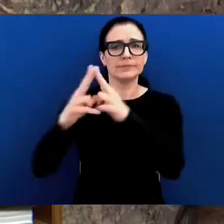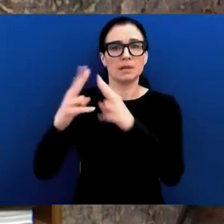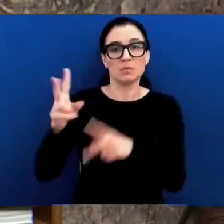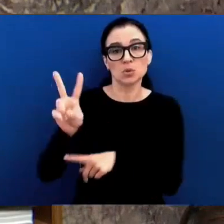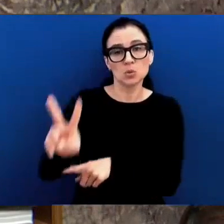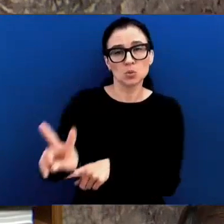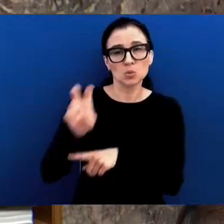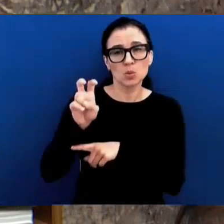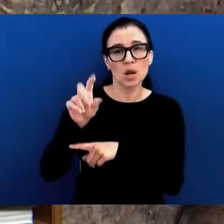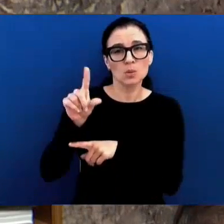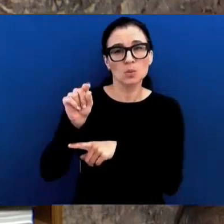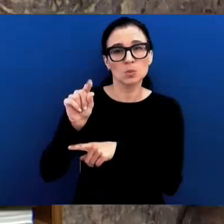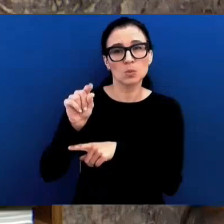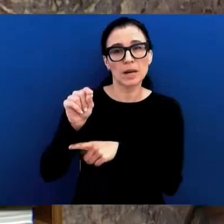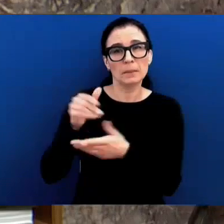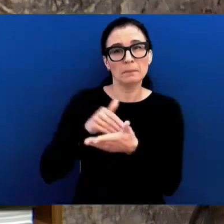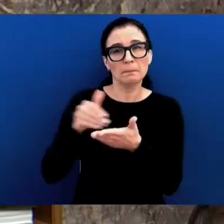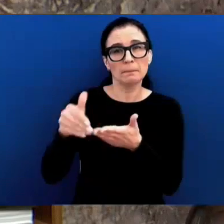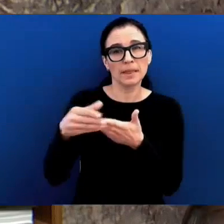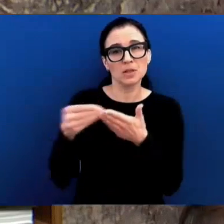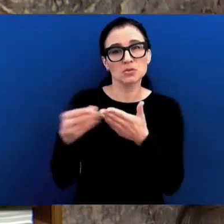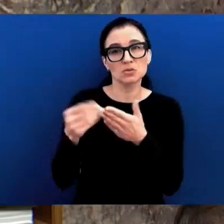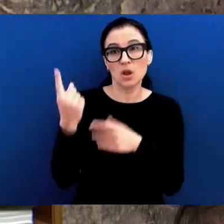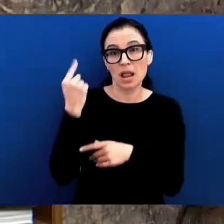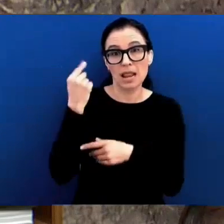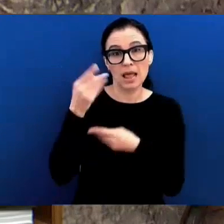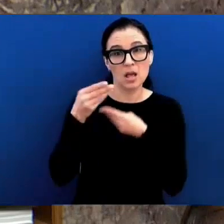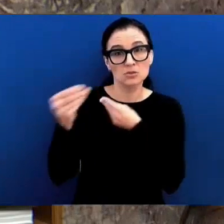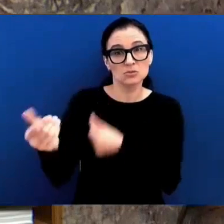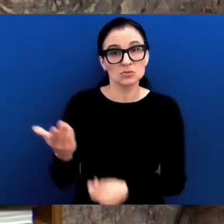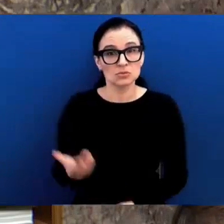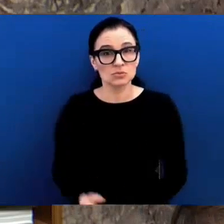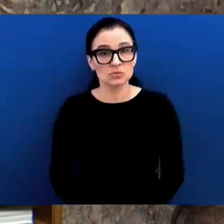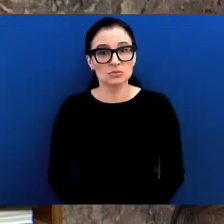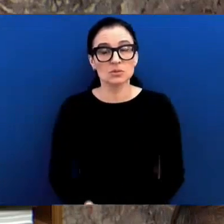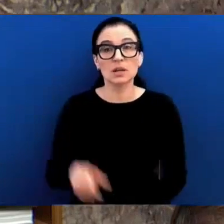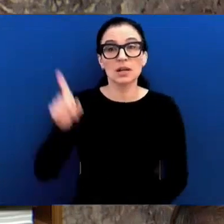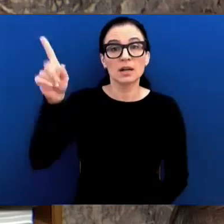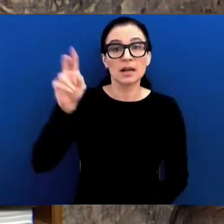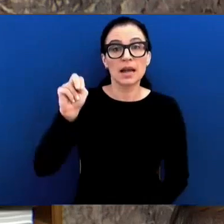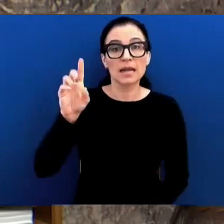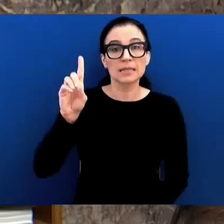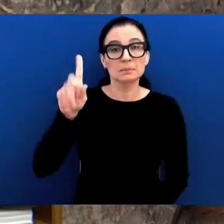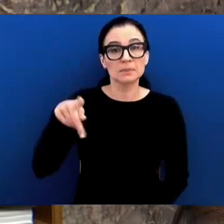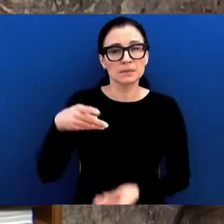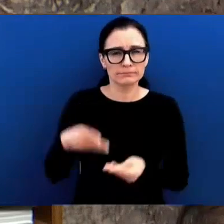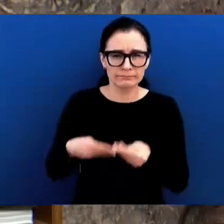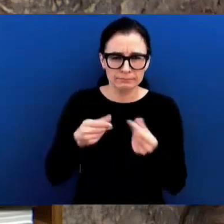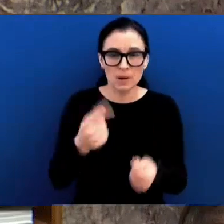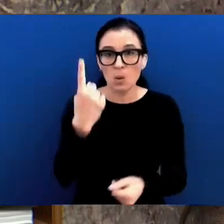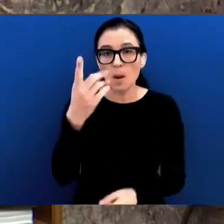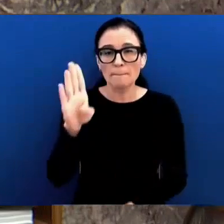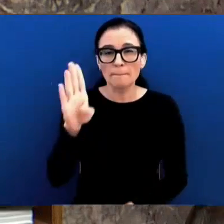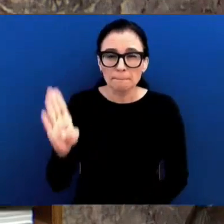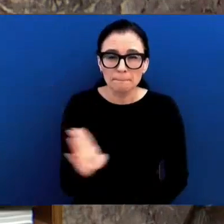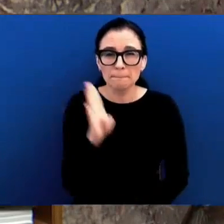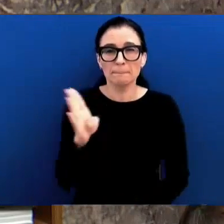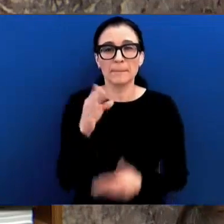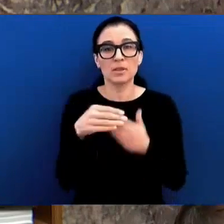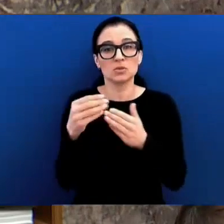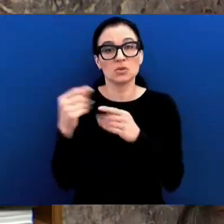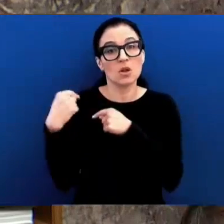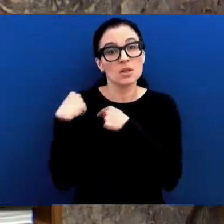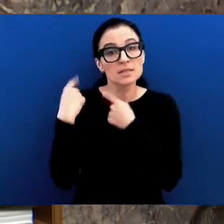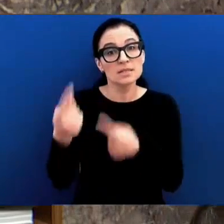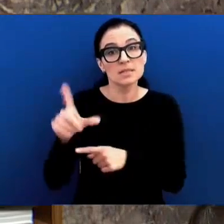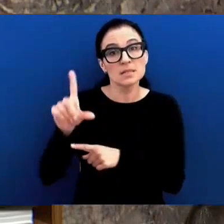Since 2018, the NDP has spent $1 billion on consultants. Now, instead of pouring $1